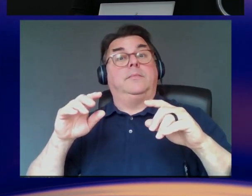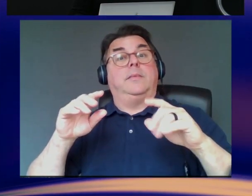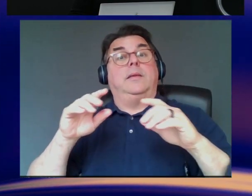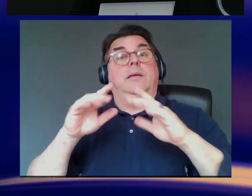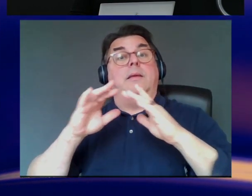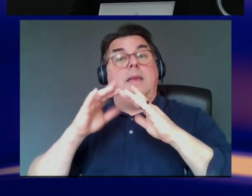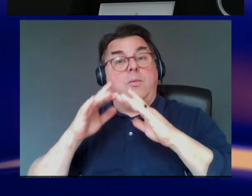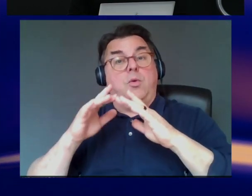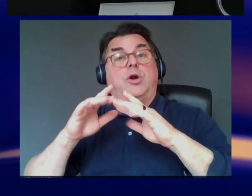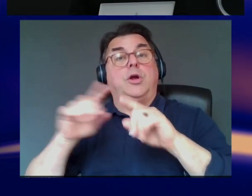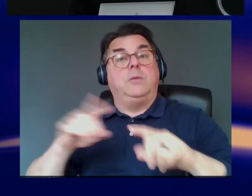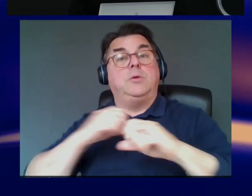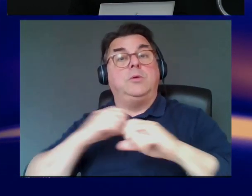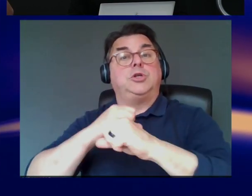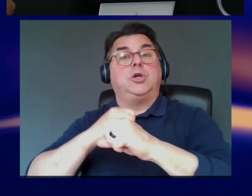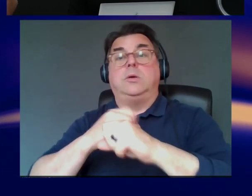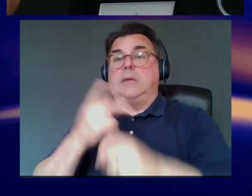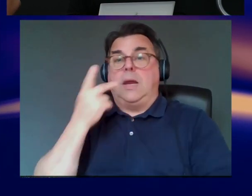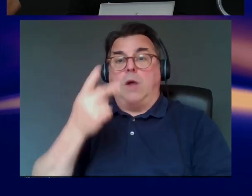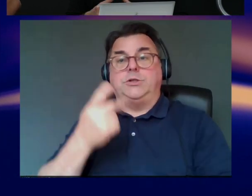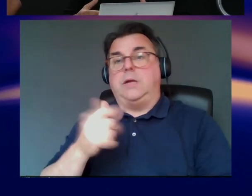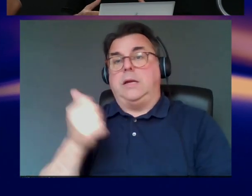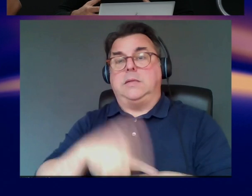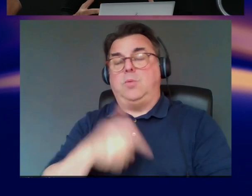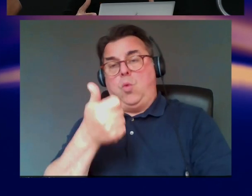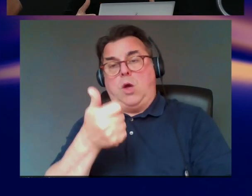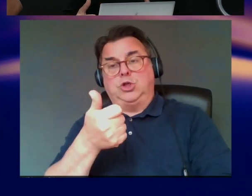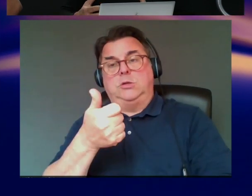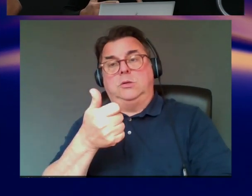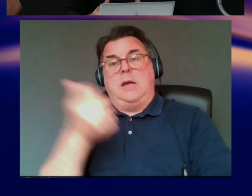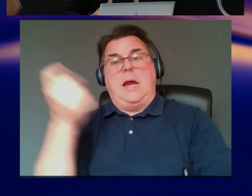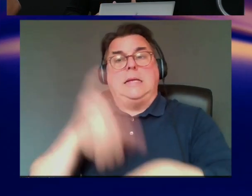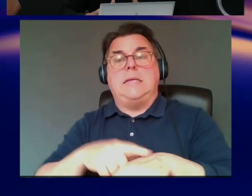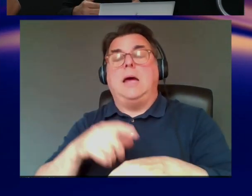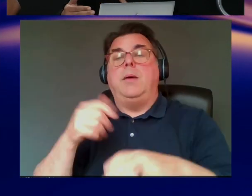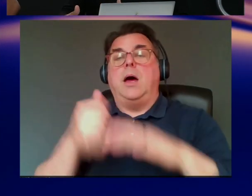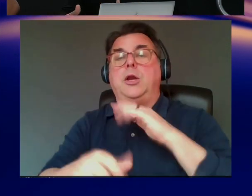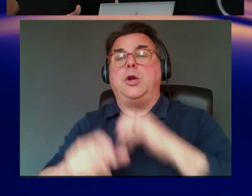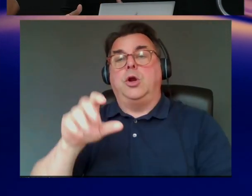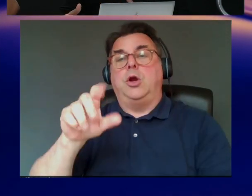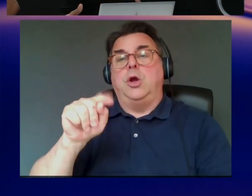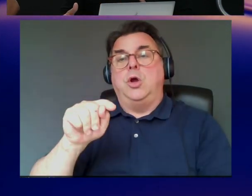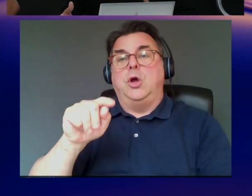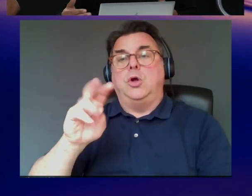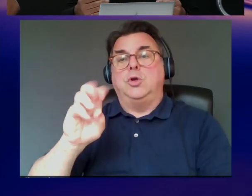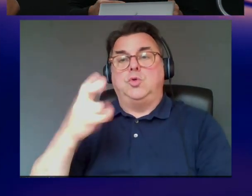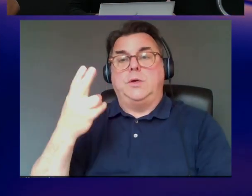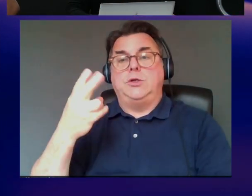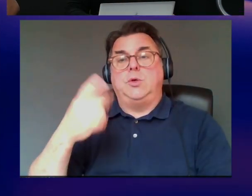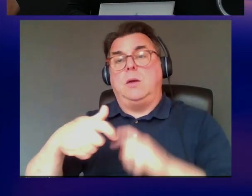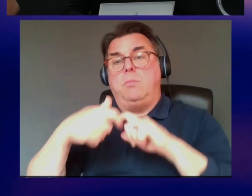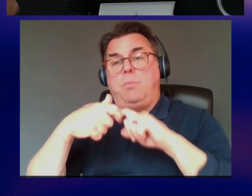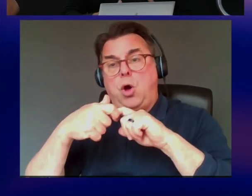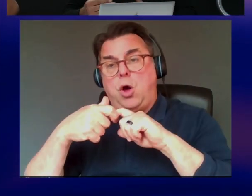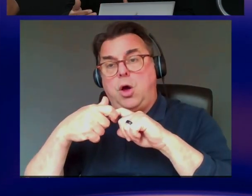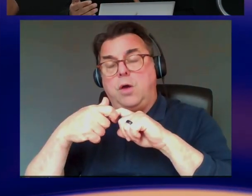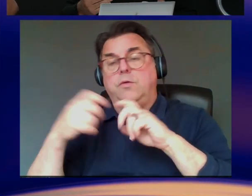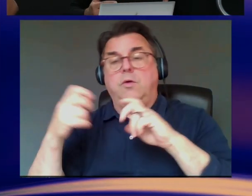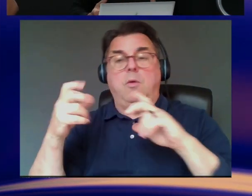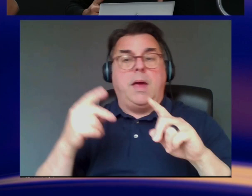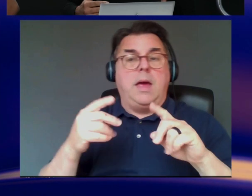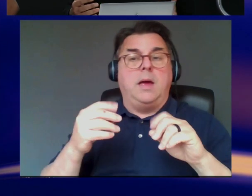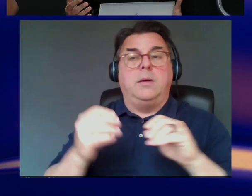I'm putting you on the So spot. which one will I recommend? Well, let's go back up to the top here and we can see, let's click Learn More, and this will take us directly to the